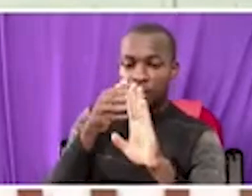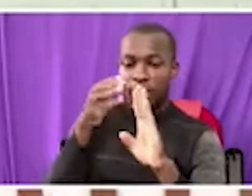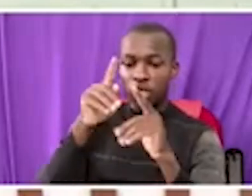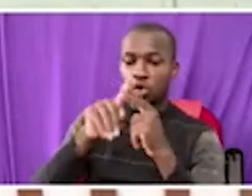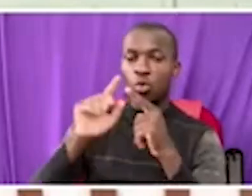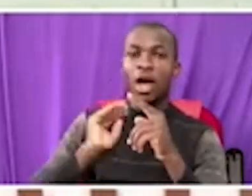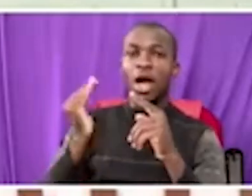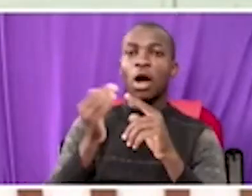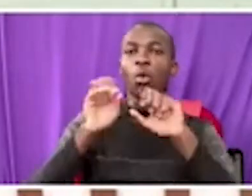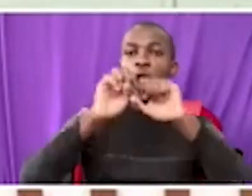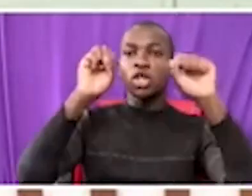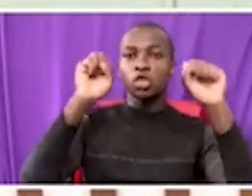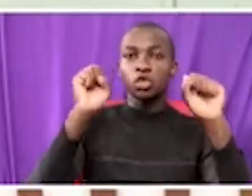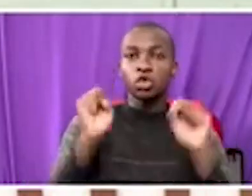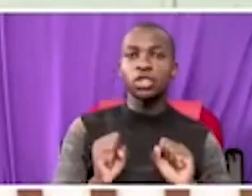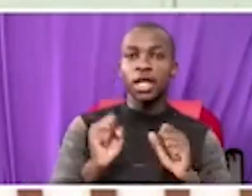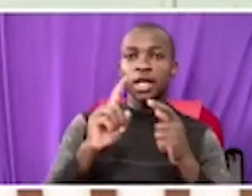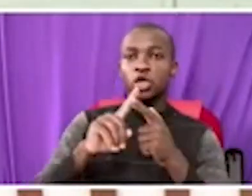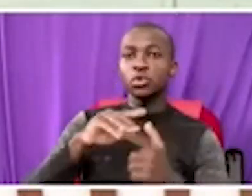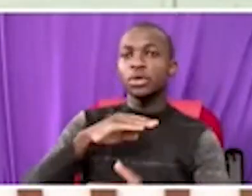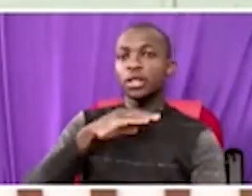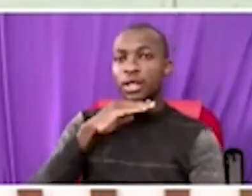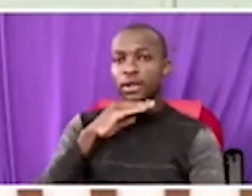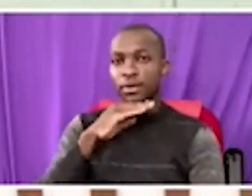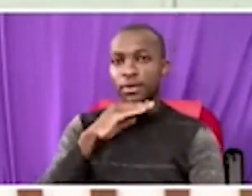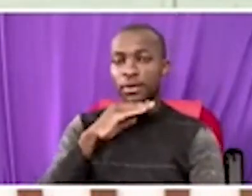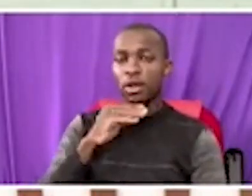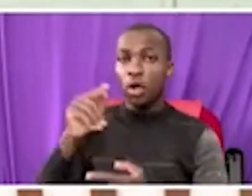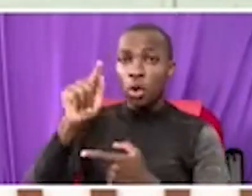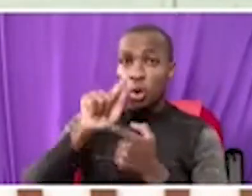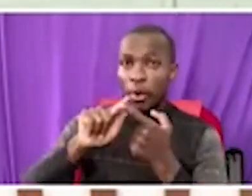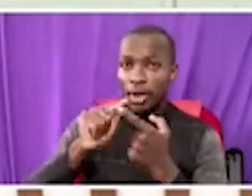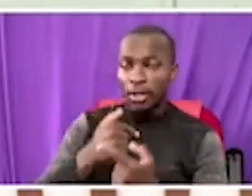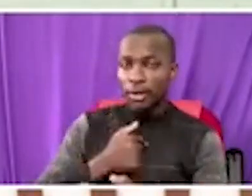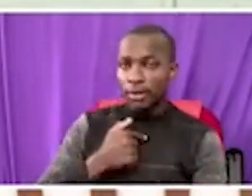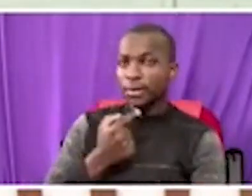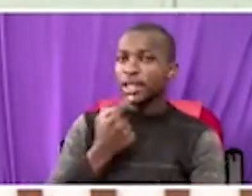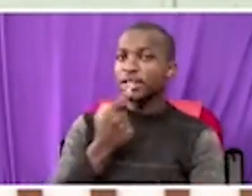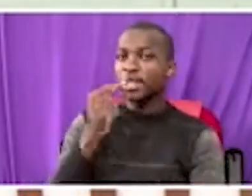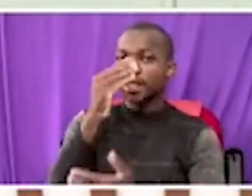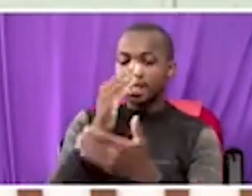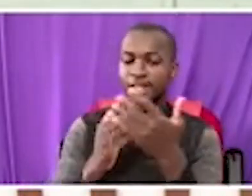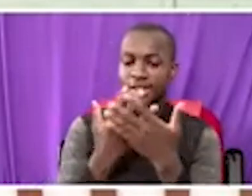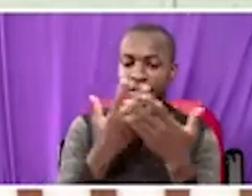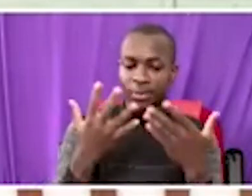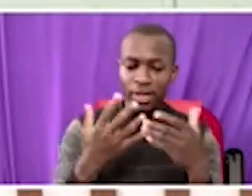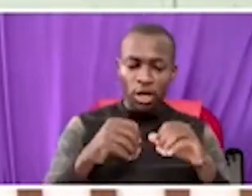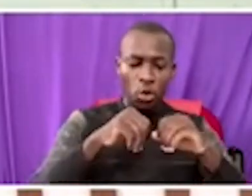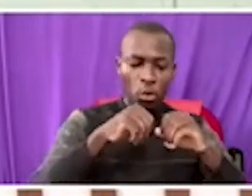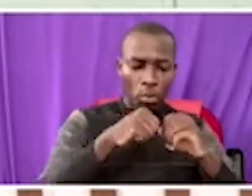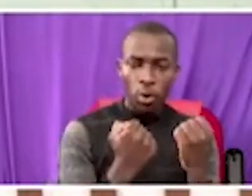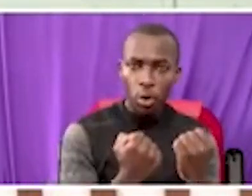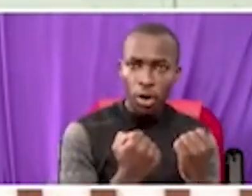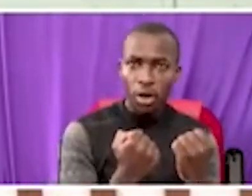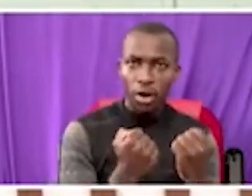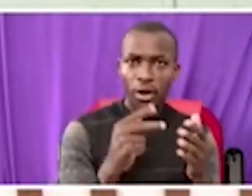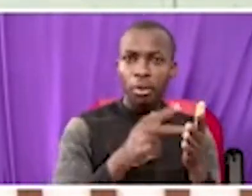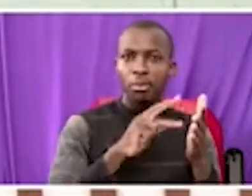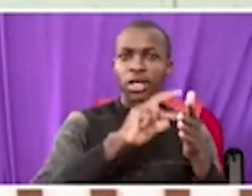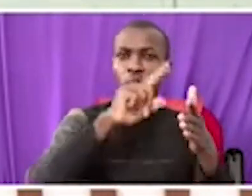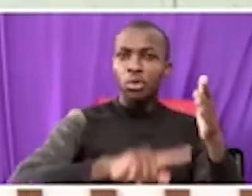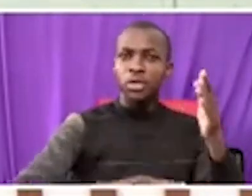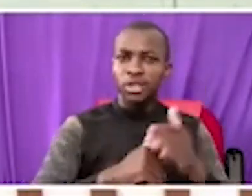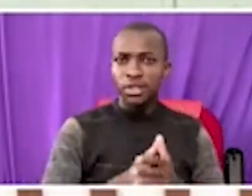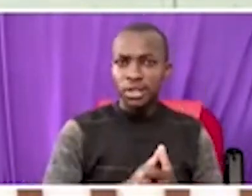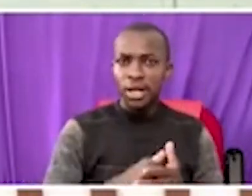society today. When I say that something is broken, what I mean by that is